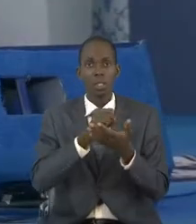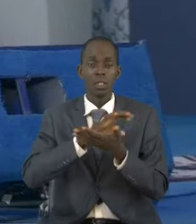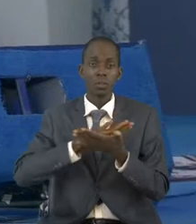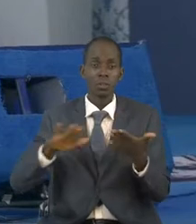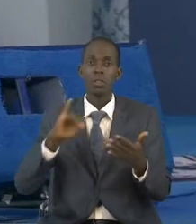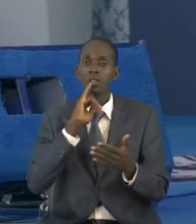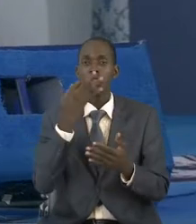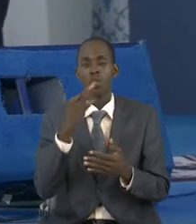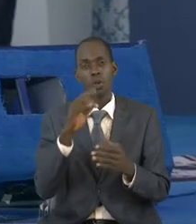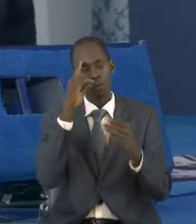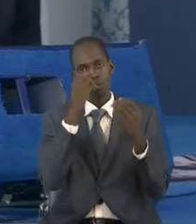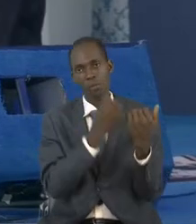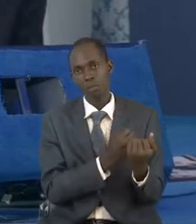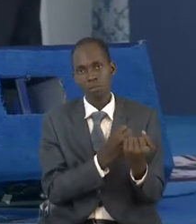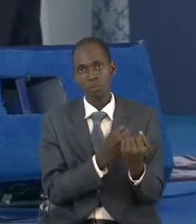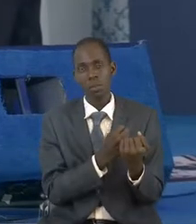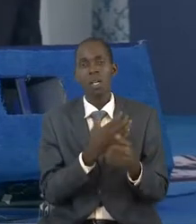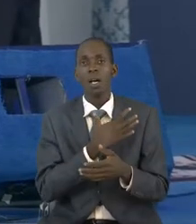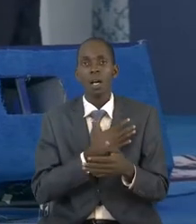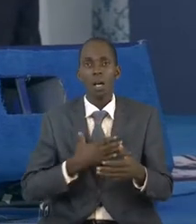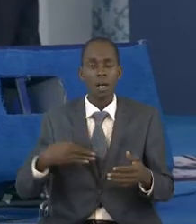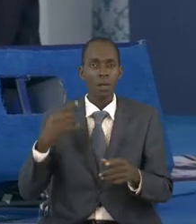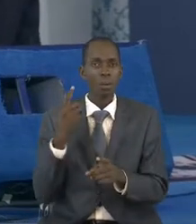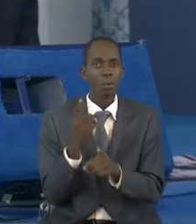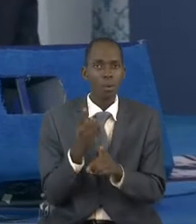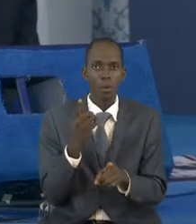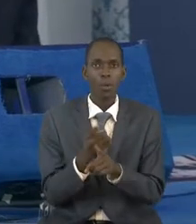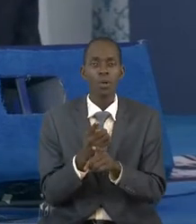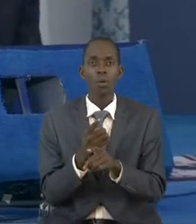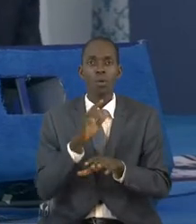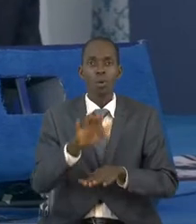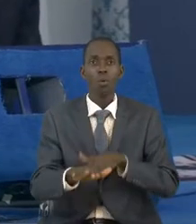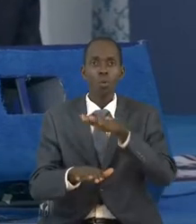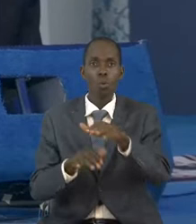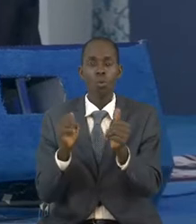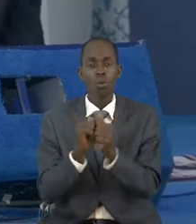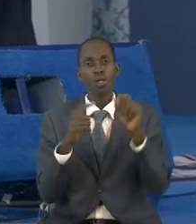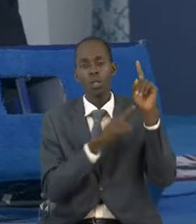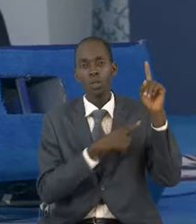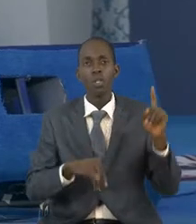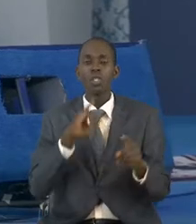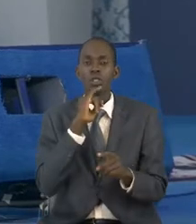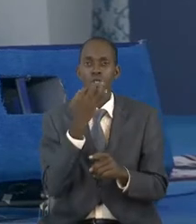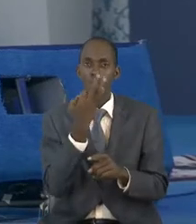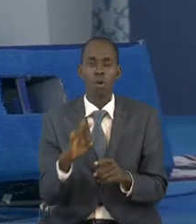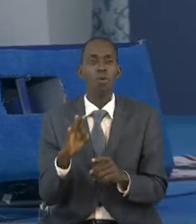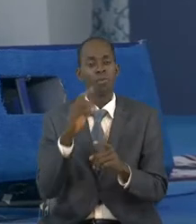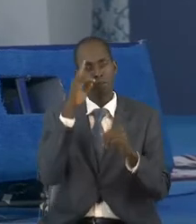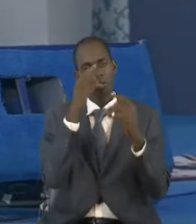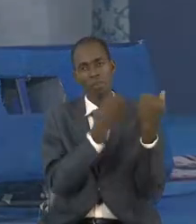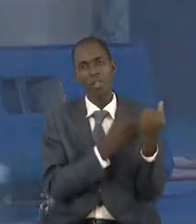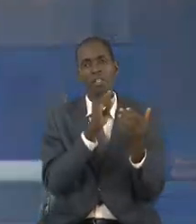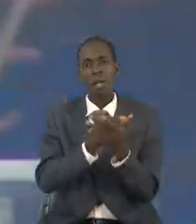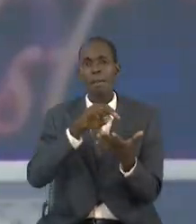of faith, an appropriate walk of the Lord, it is of faith. That means we